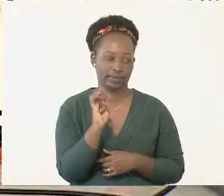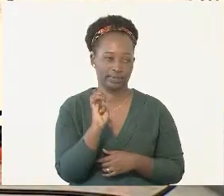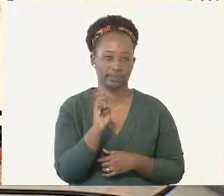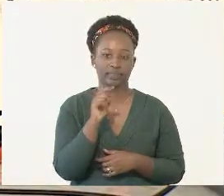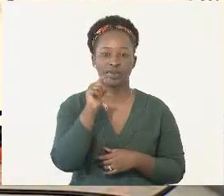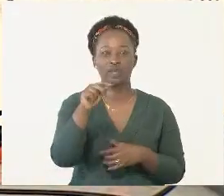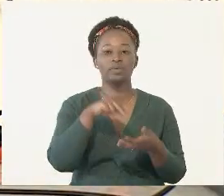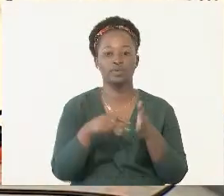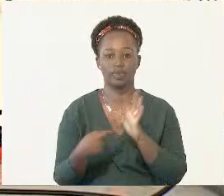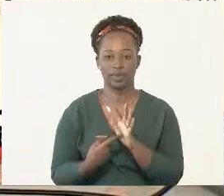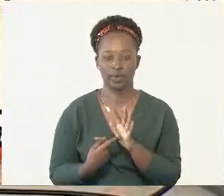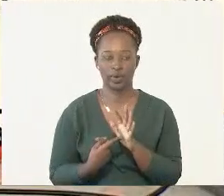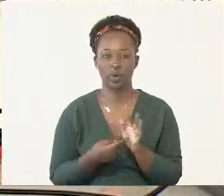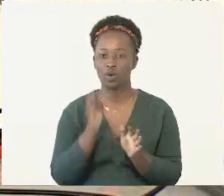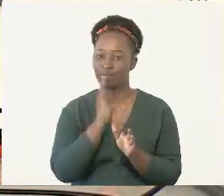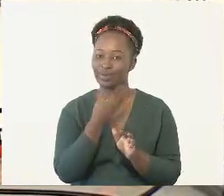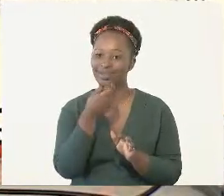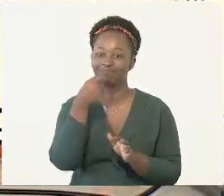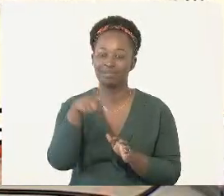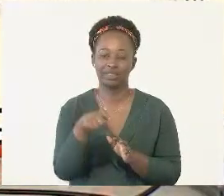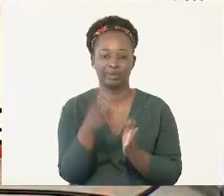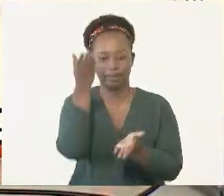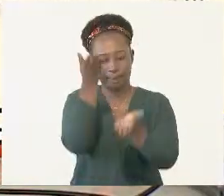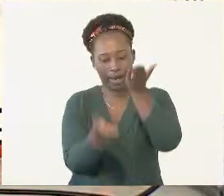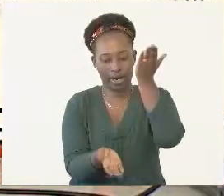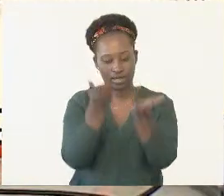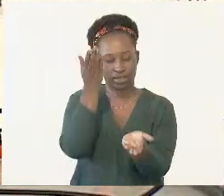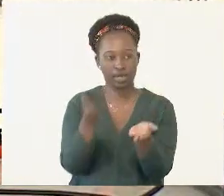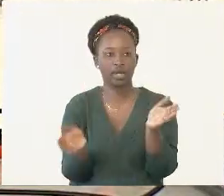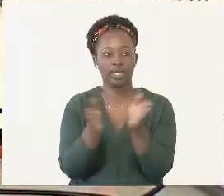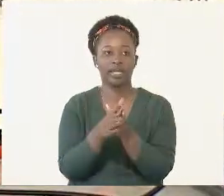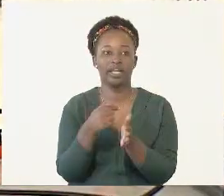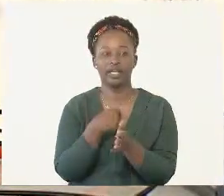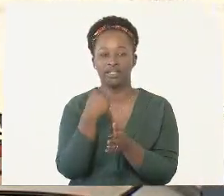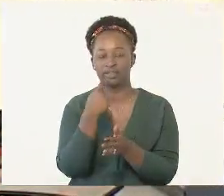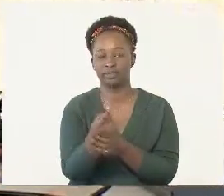it means that the water has to be balanced. And I said a hormone that